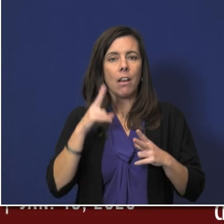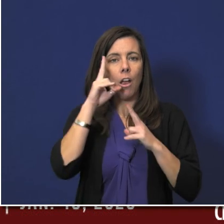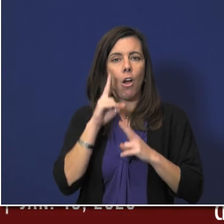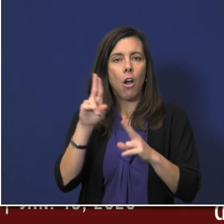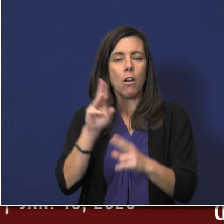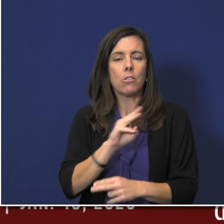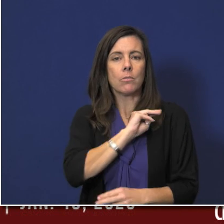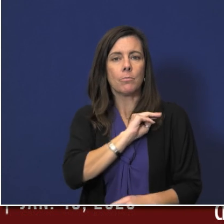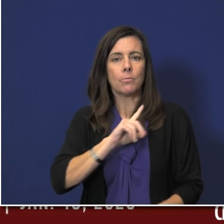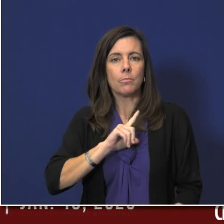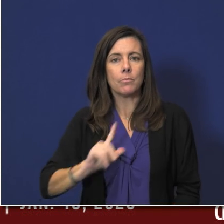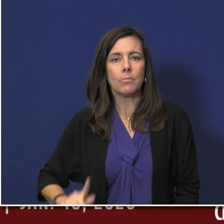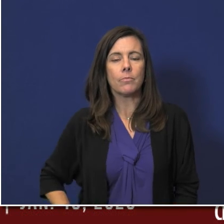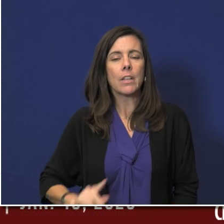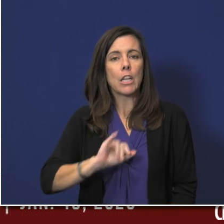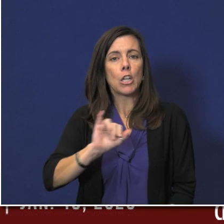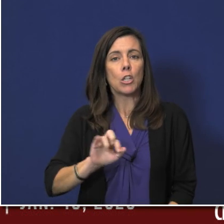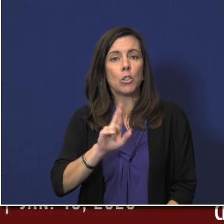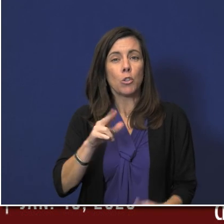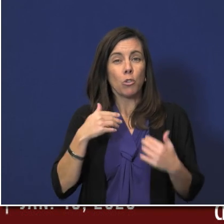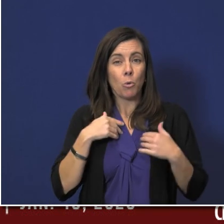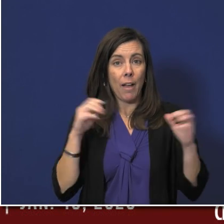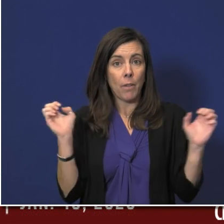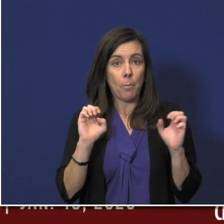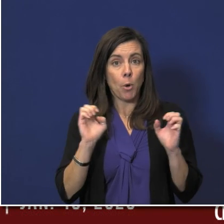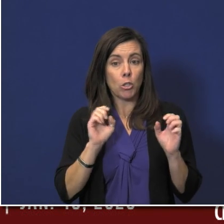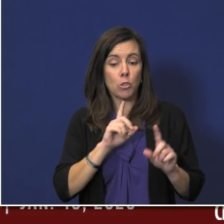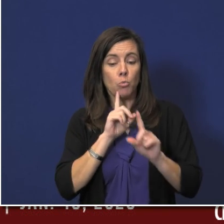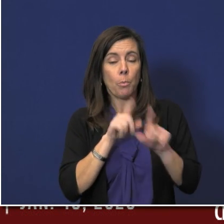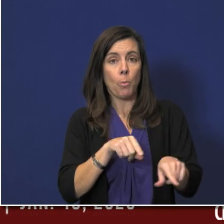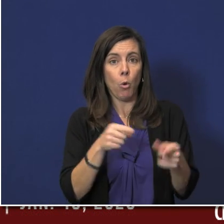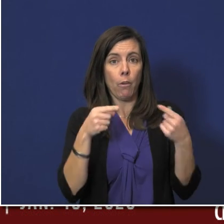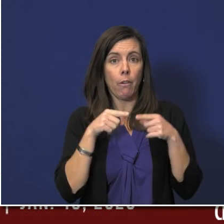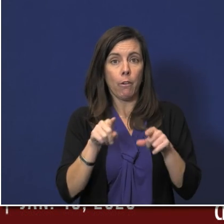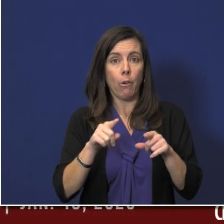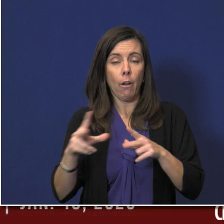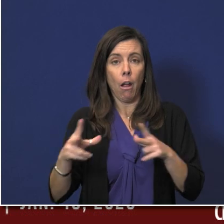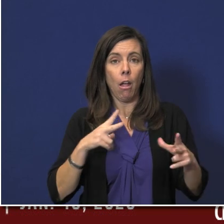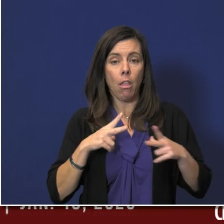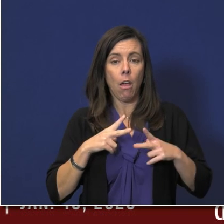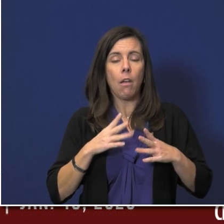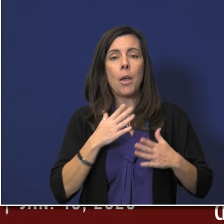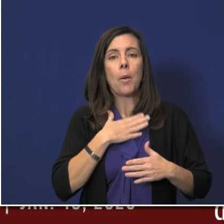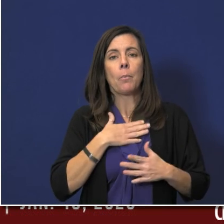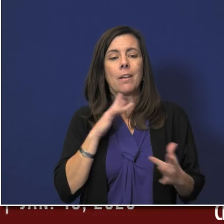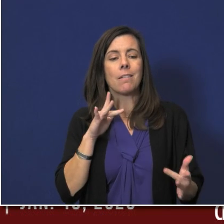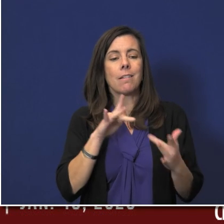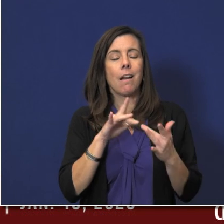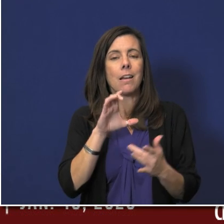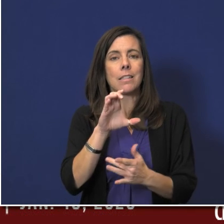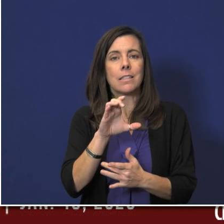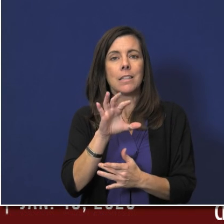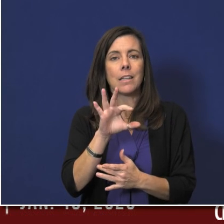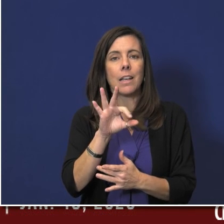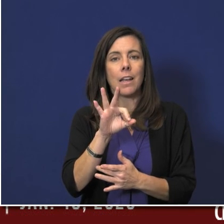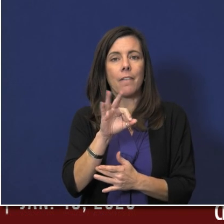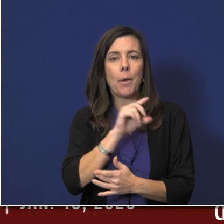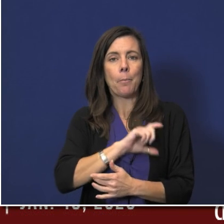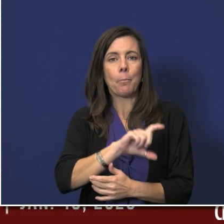Jr. If there is an emergency to report during the holidays, please contact CFPD